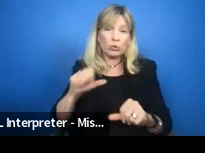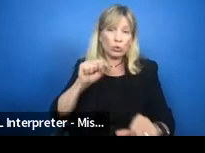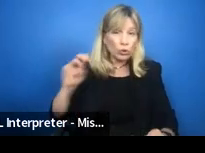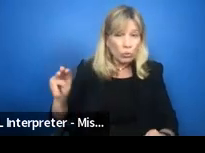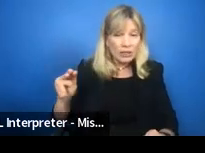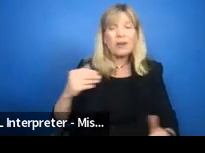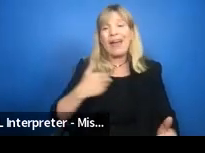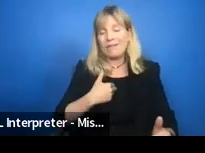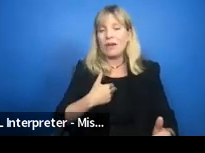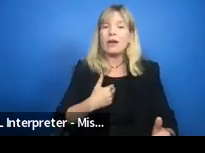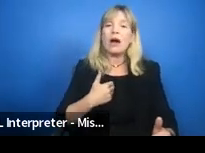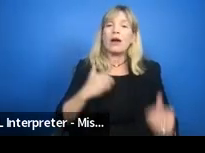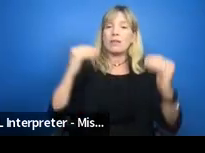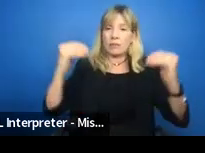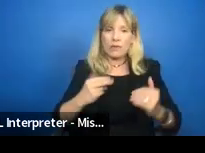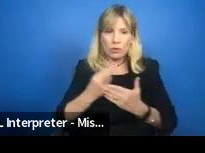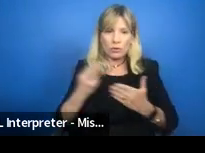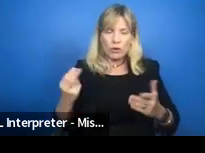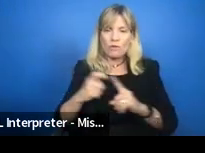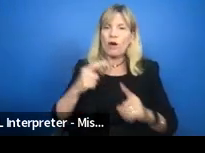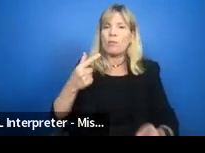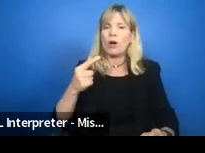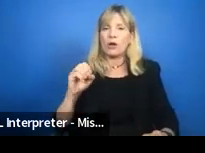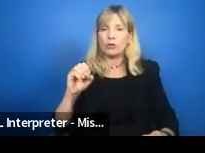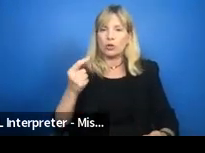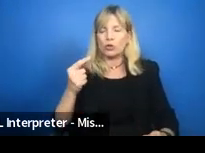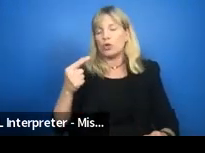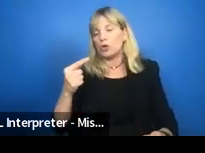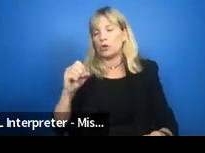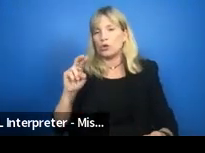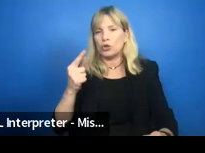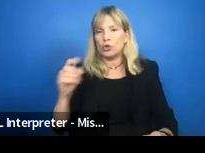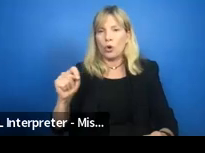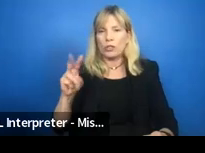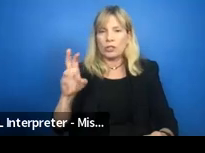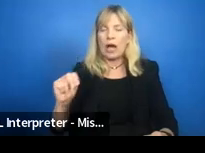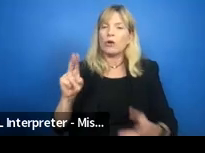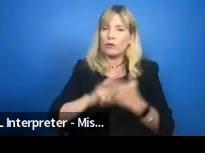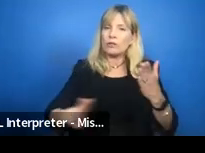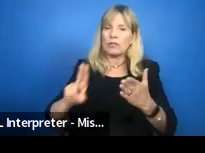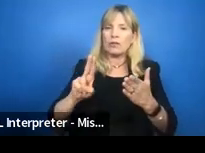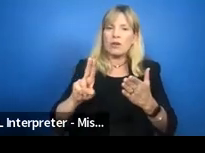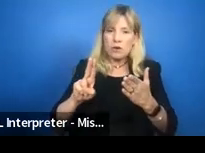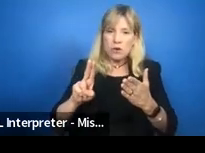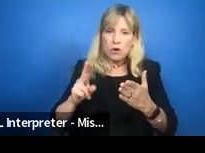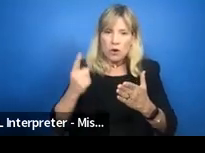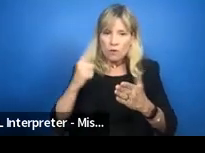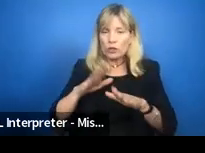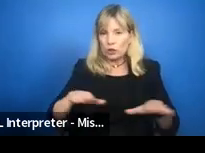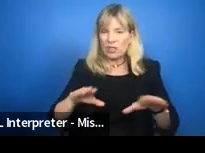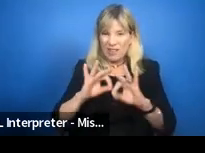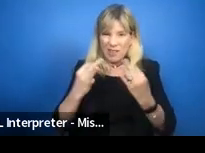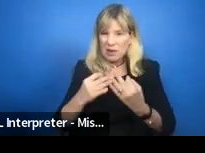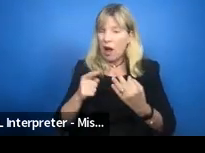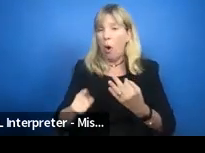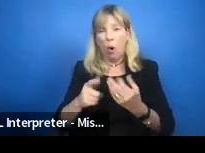Next, we've got a resource from the Georgetown University Center for Children and Families, which is doing probably the heaviest work